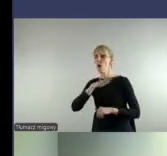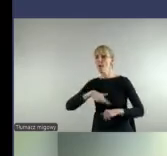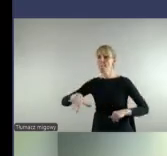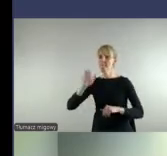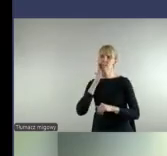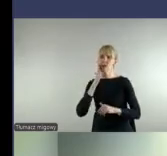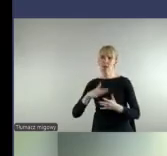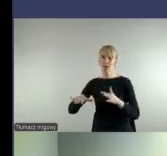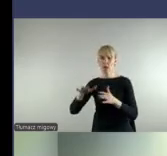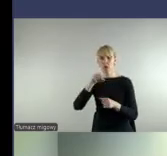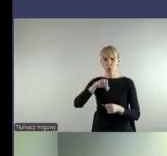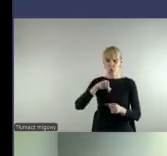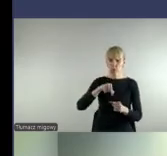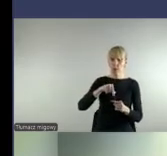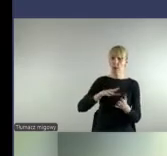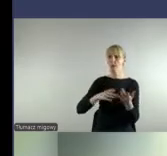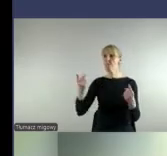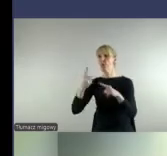troops.